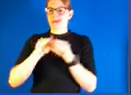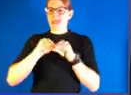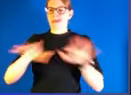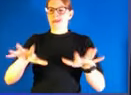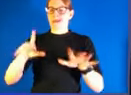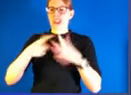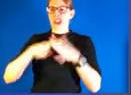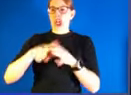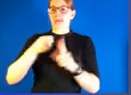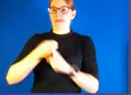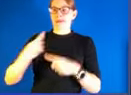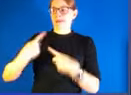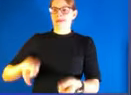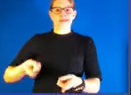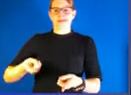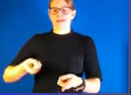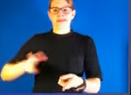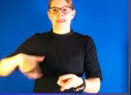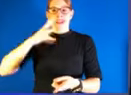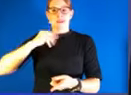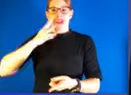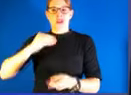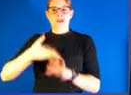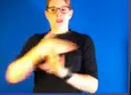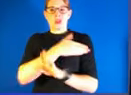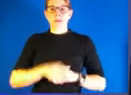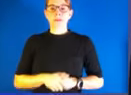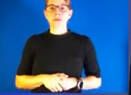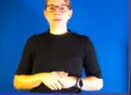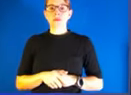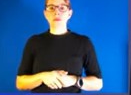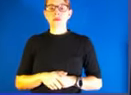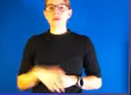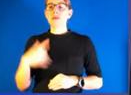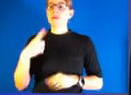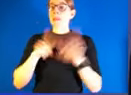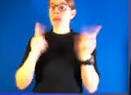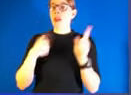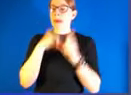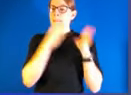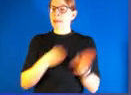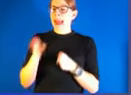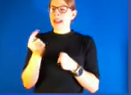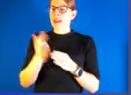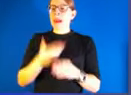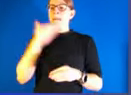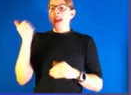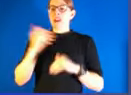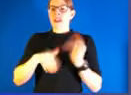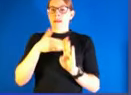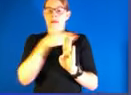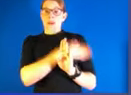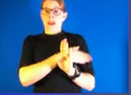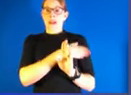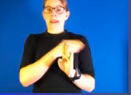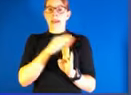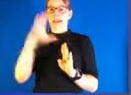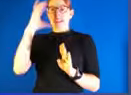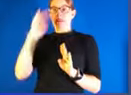to ramp up and plan a little better than something that just almost seemed like a switch was flipped.